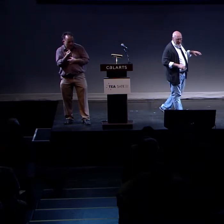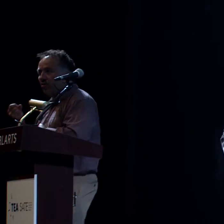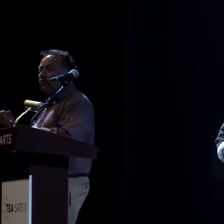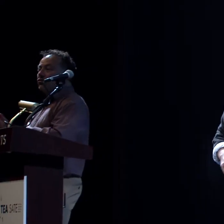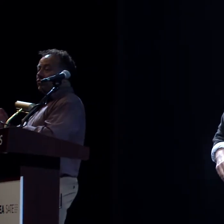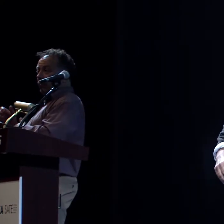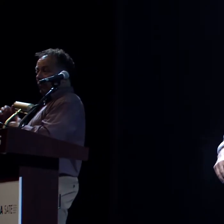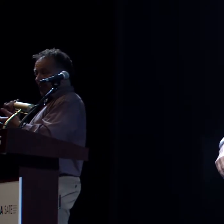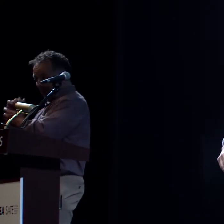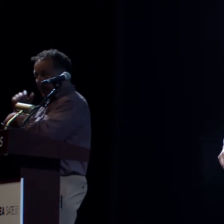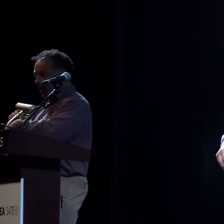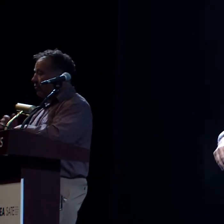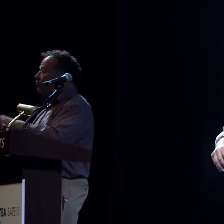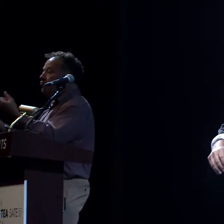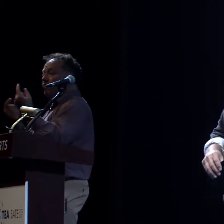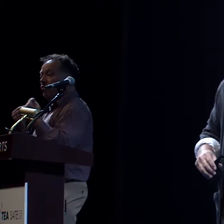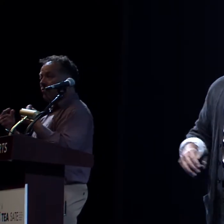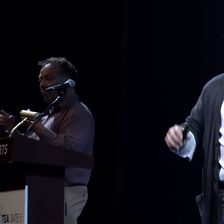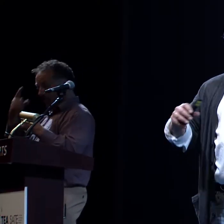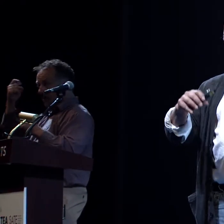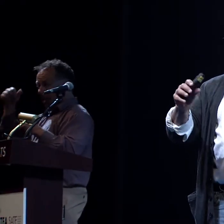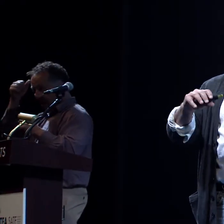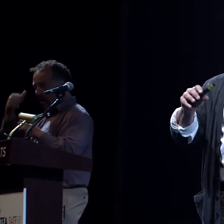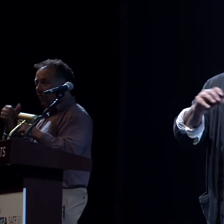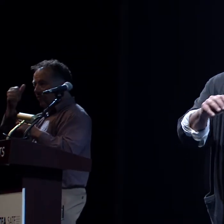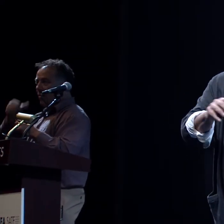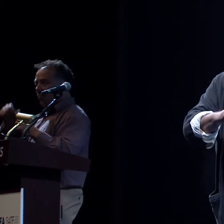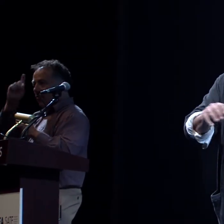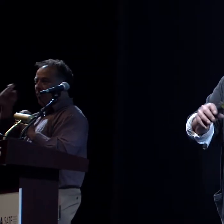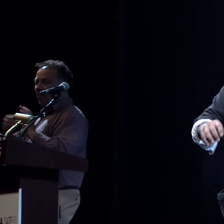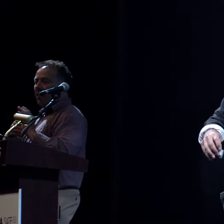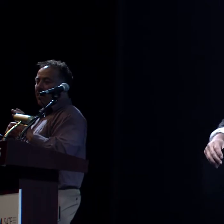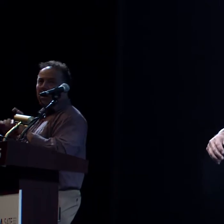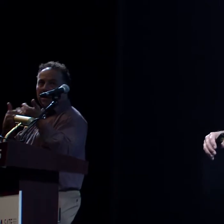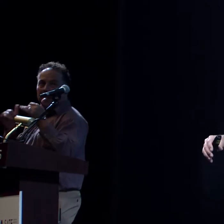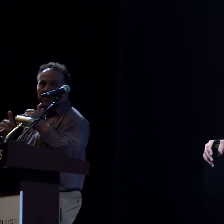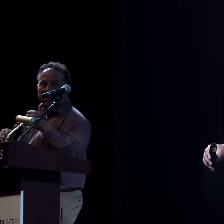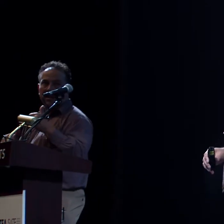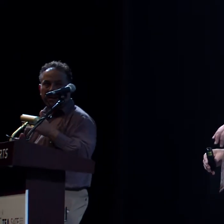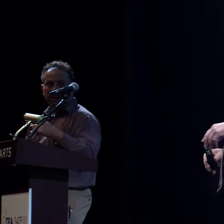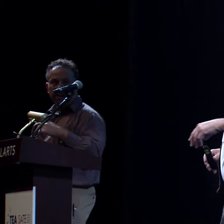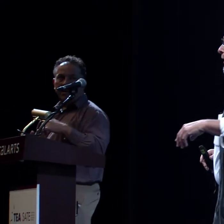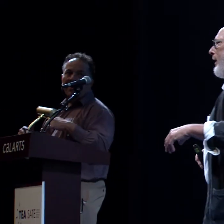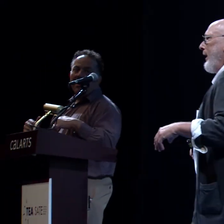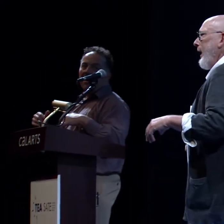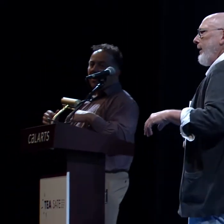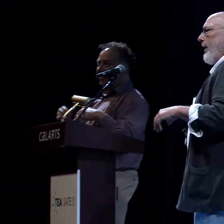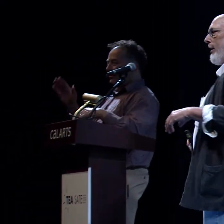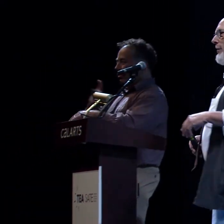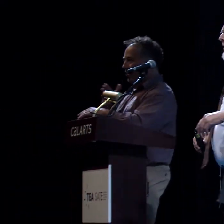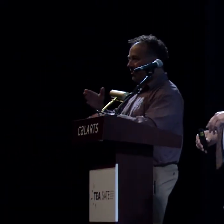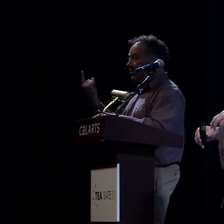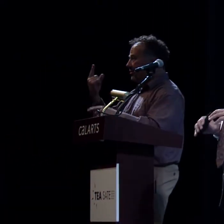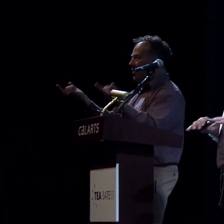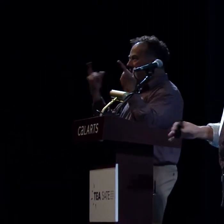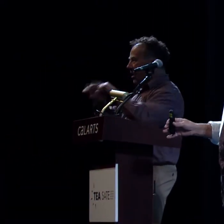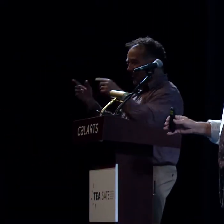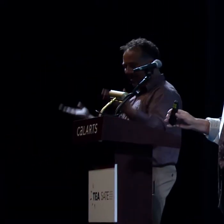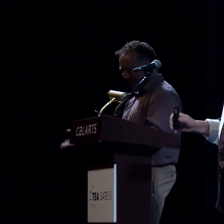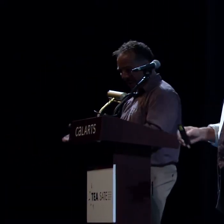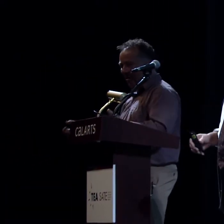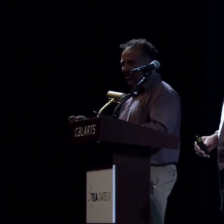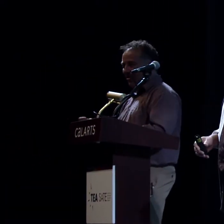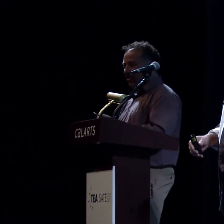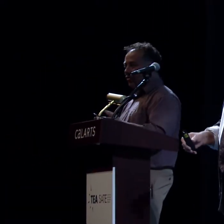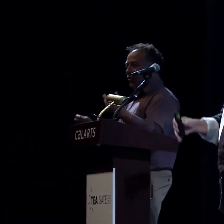did at that time, because I recognized, I'd play the Buffalo Springfield song here, there's something happening here. And so I closed up